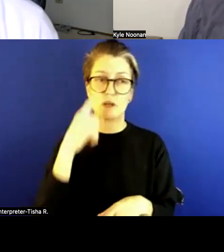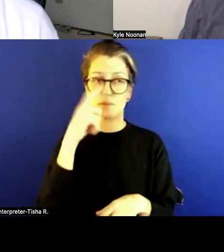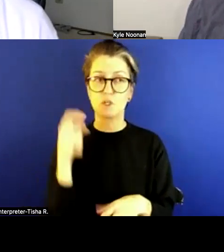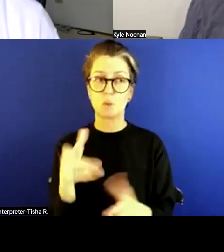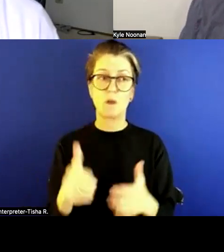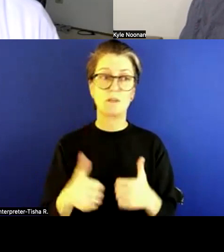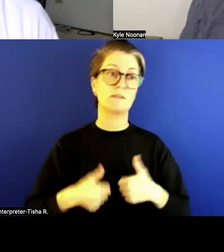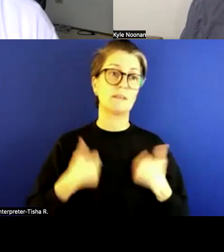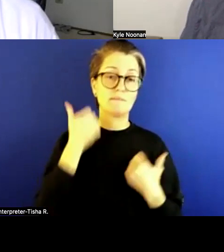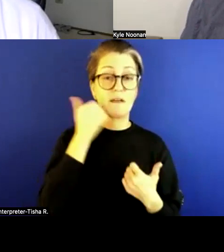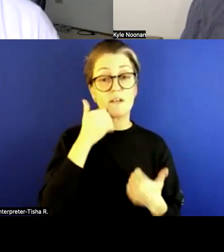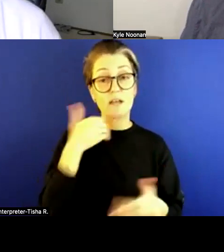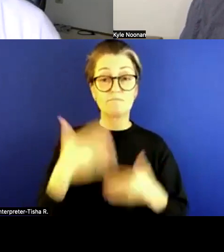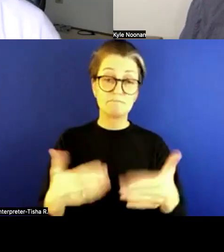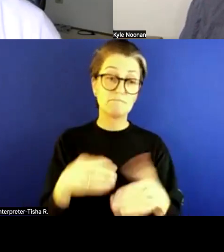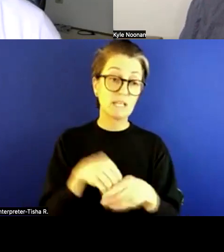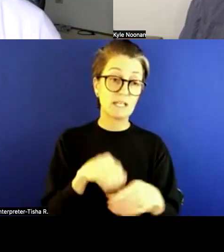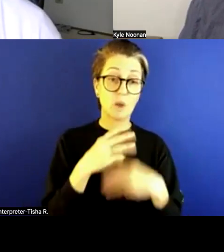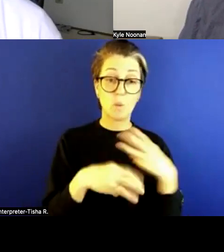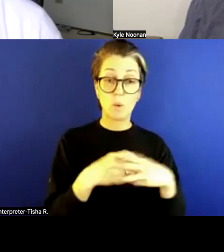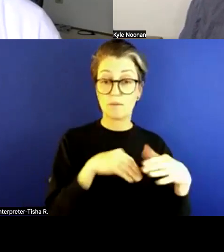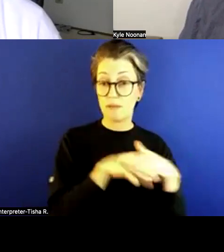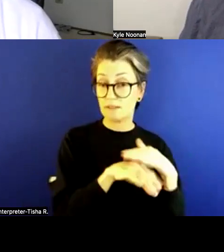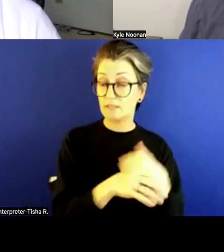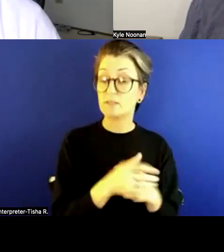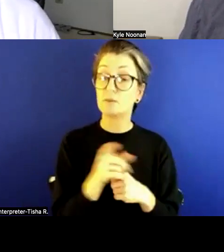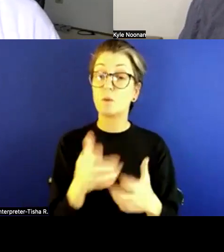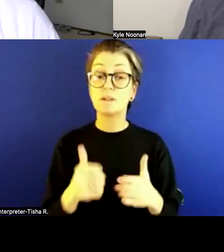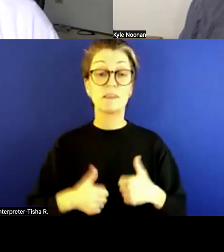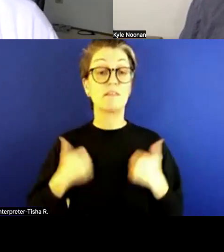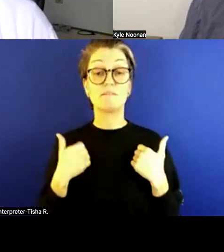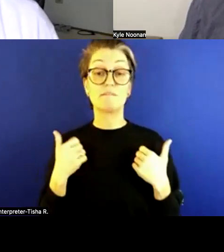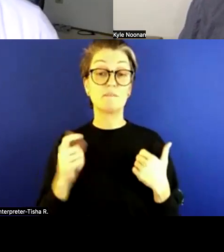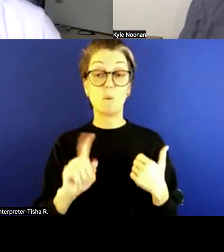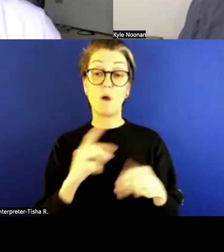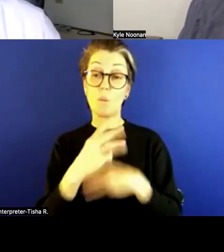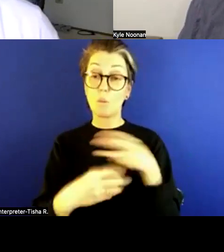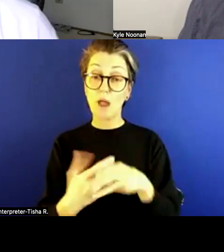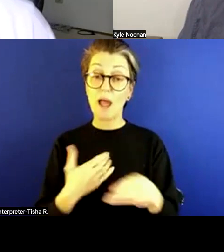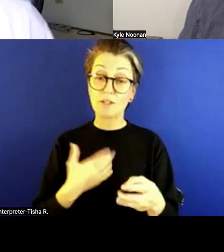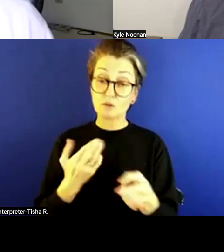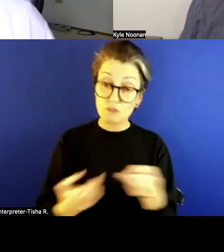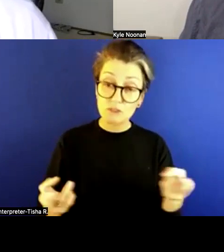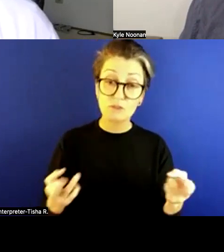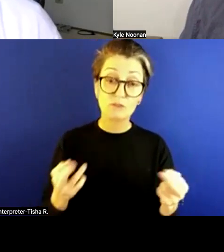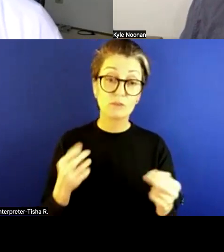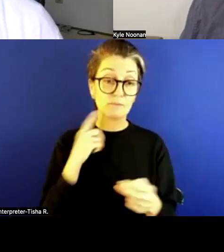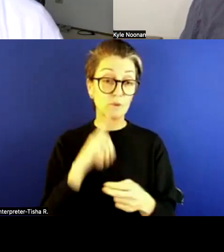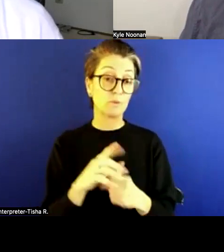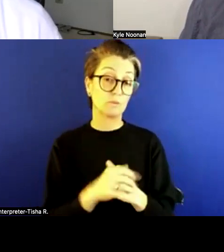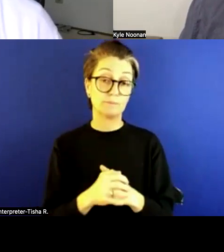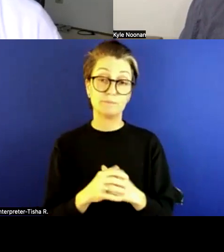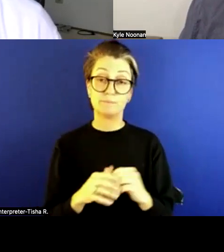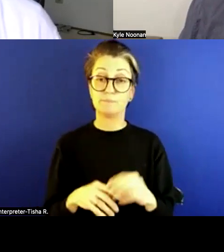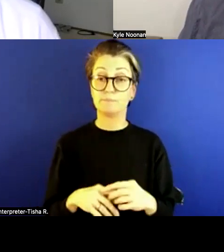life in an accessible world, or you want to live life in a world that has resources for you as a veteran.